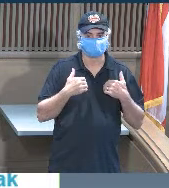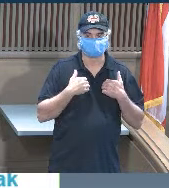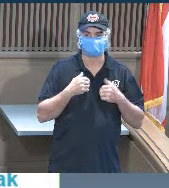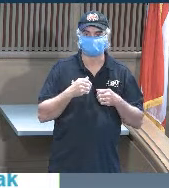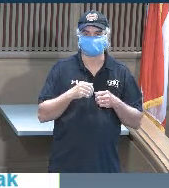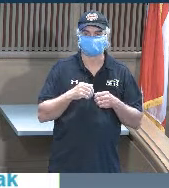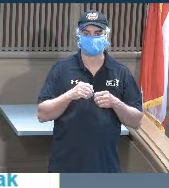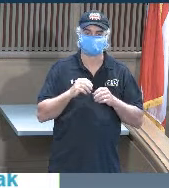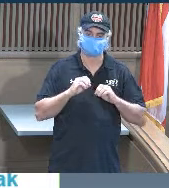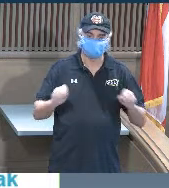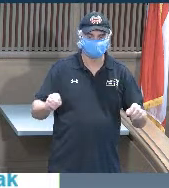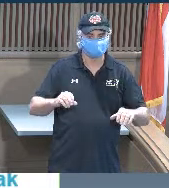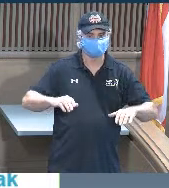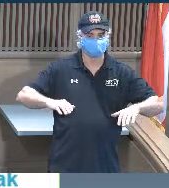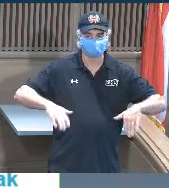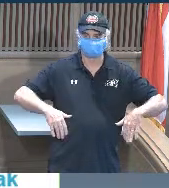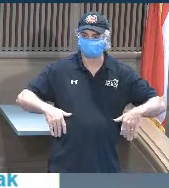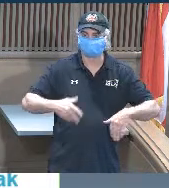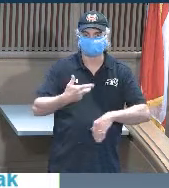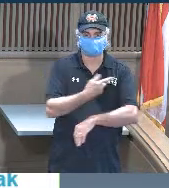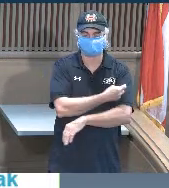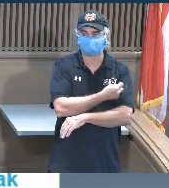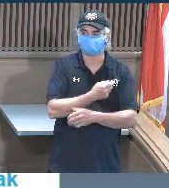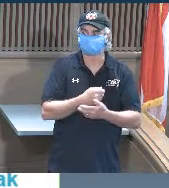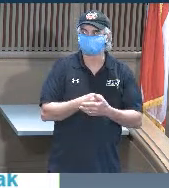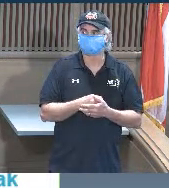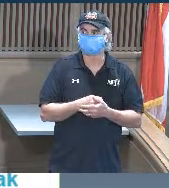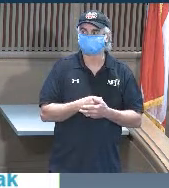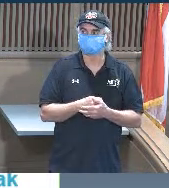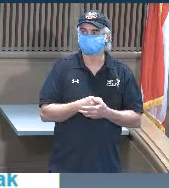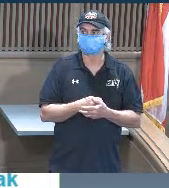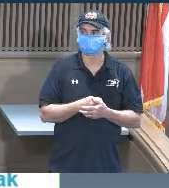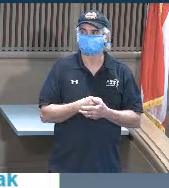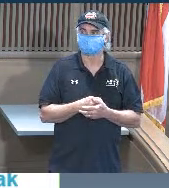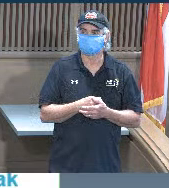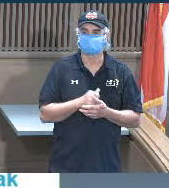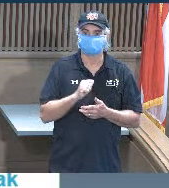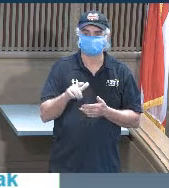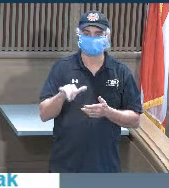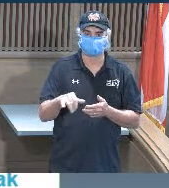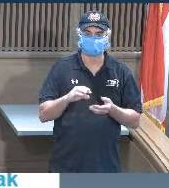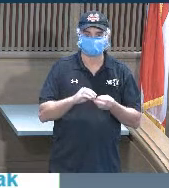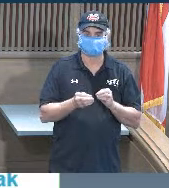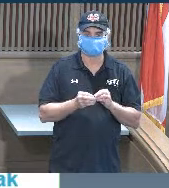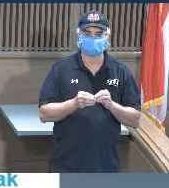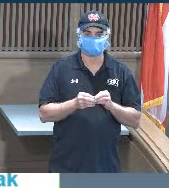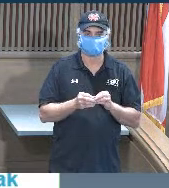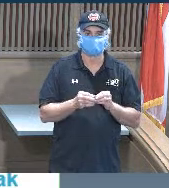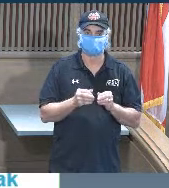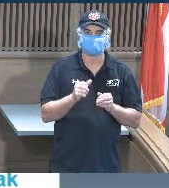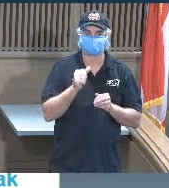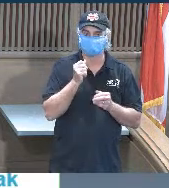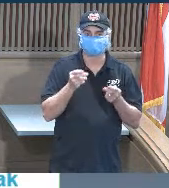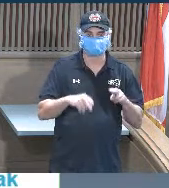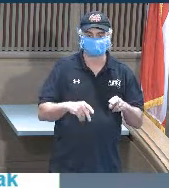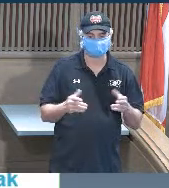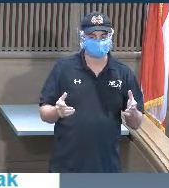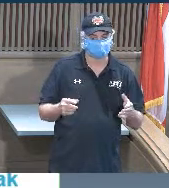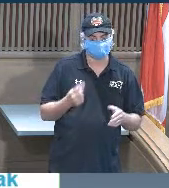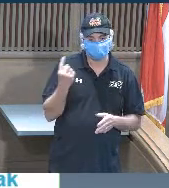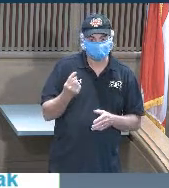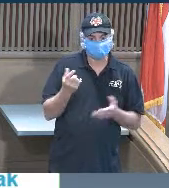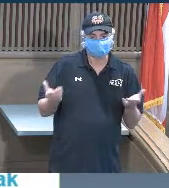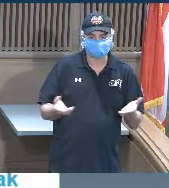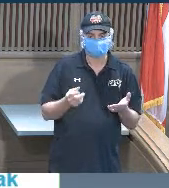in the most recent surge were unvaccinated. Again, all of these numbers that are just not happening locally, but you see them